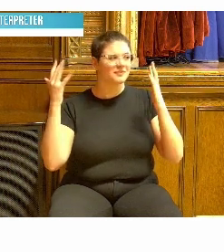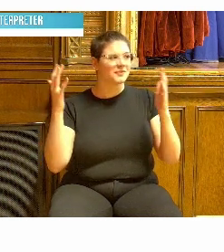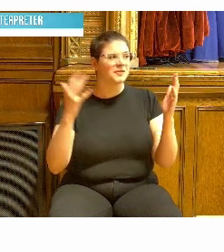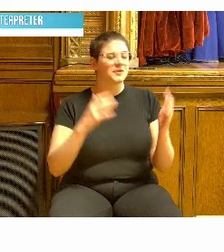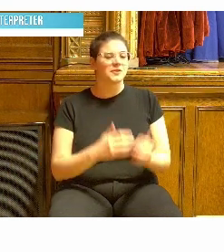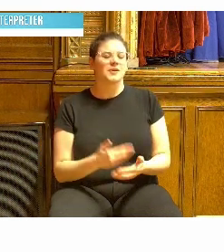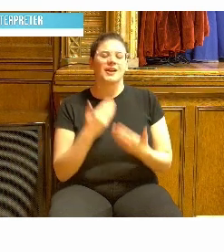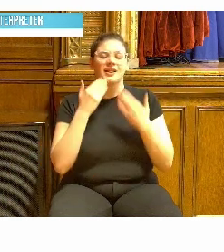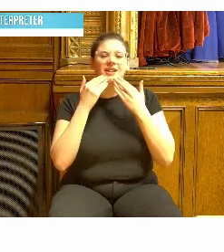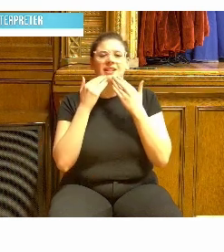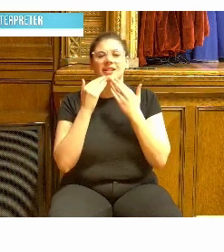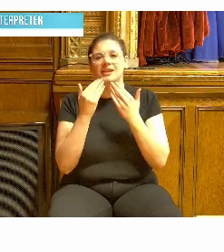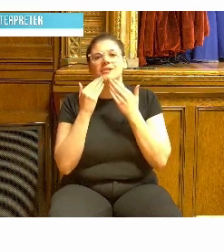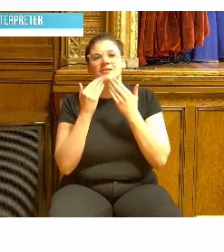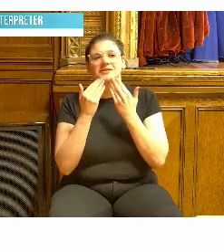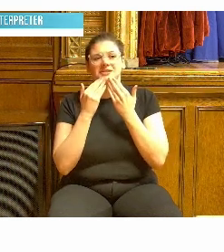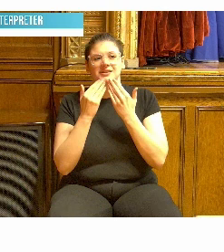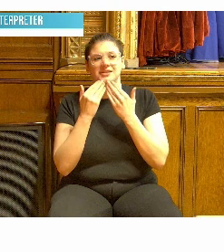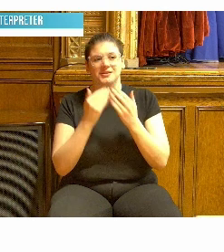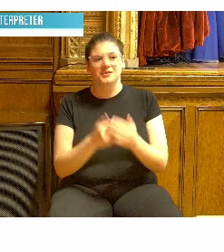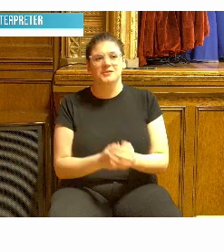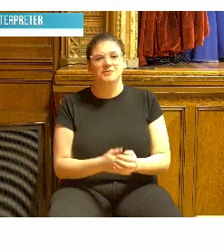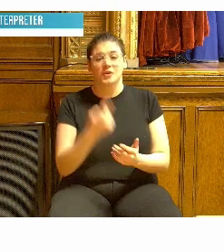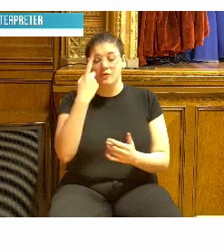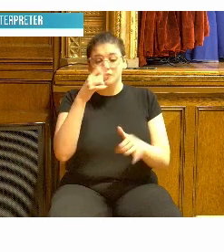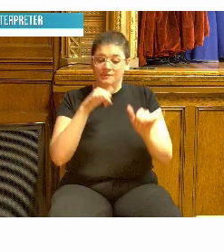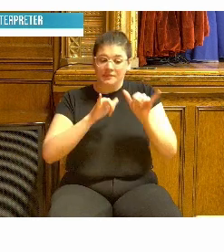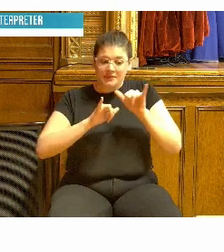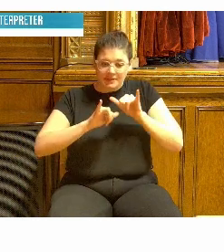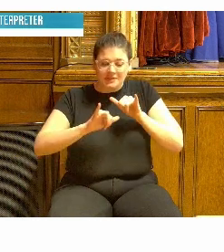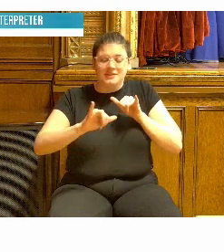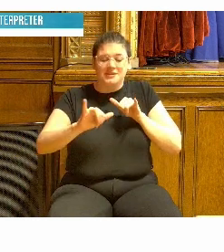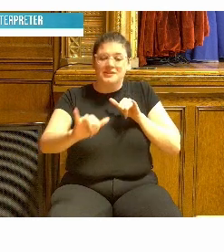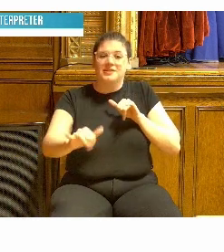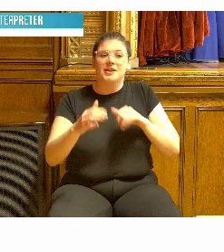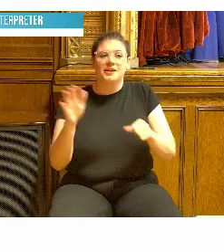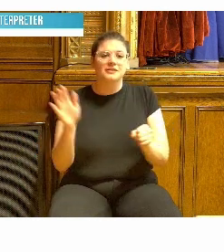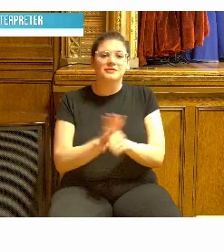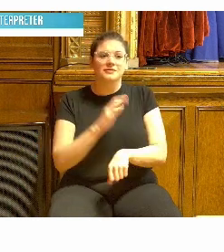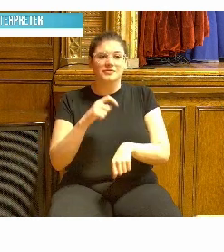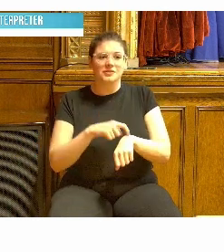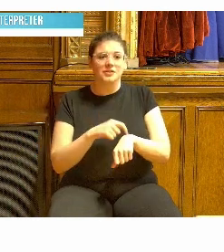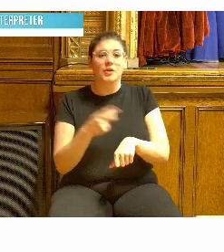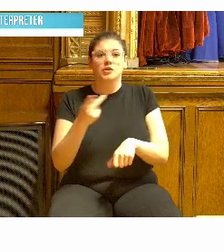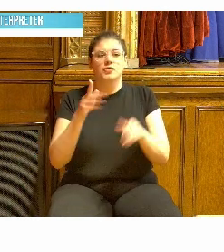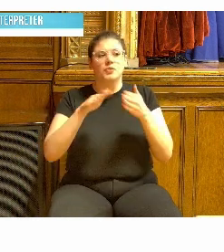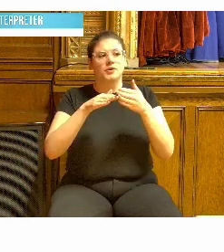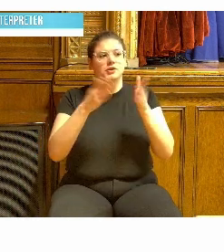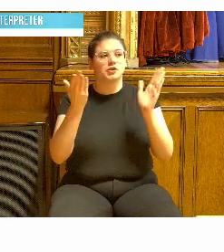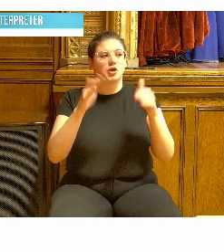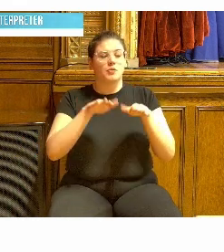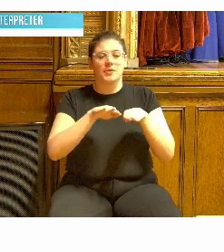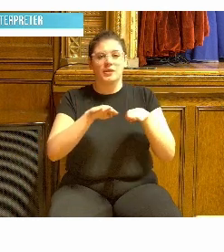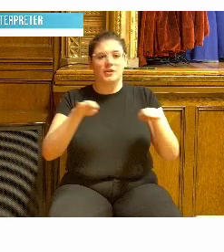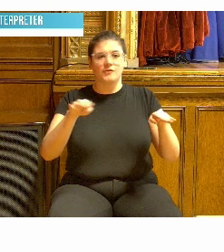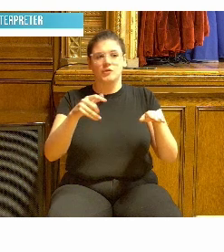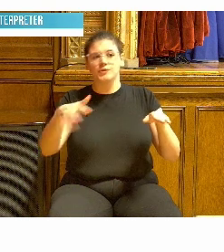And thank you for staying with us the entire time. We want to just open the floor before we close to the